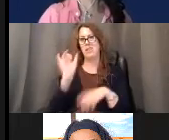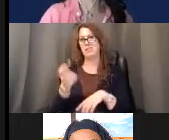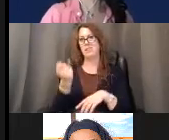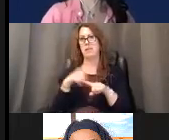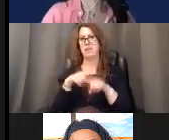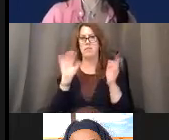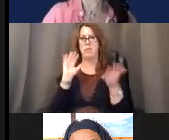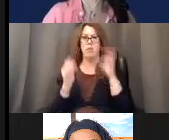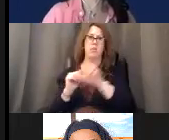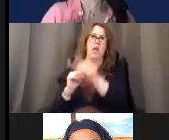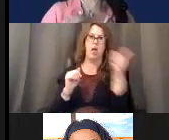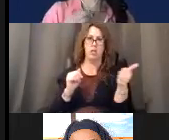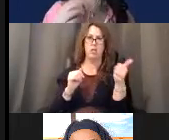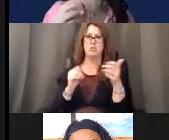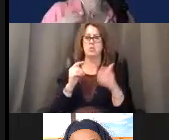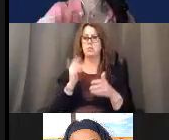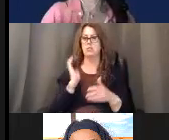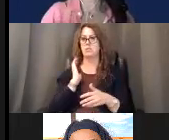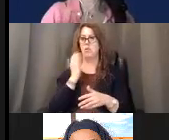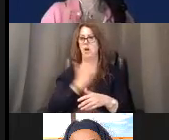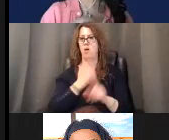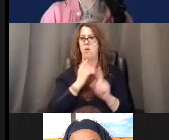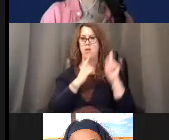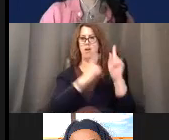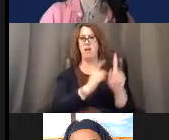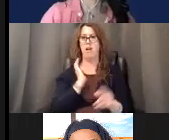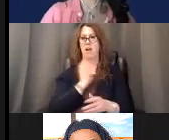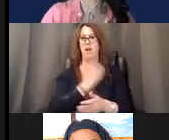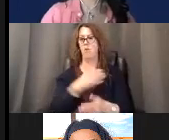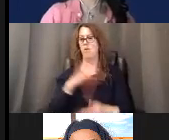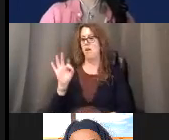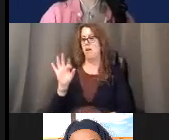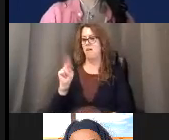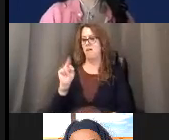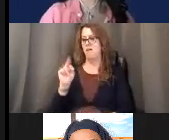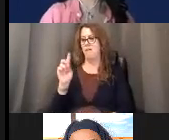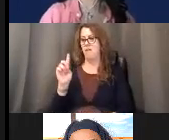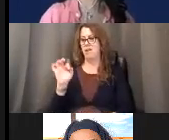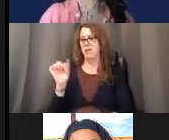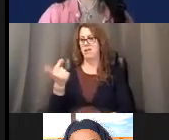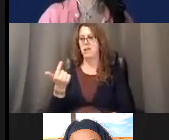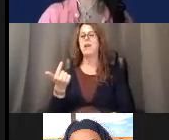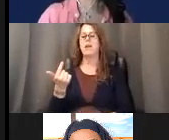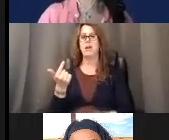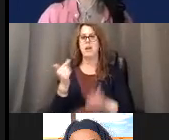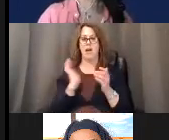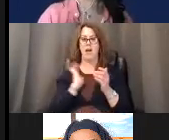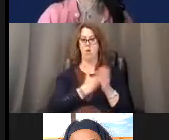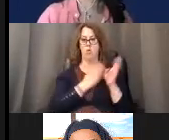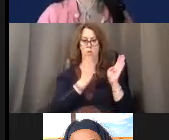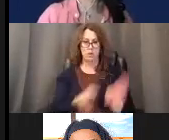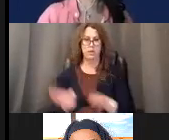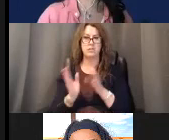so what we're trying to say is our funding streams and the way that we are organized and our various approaches to the work are